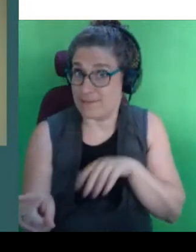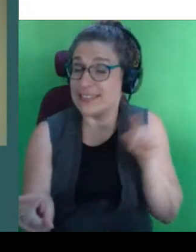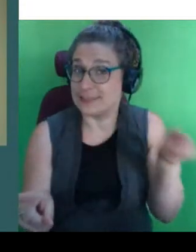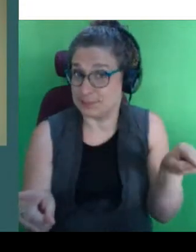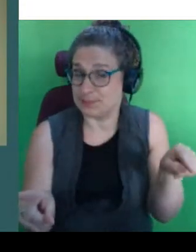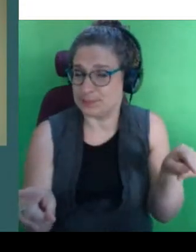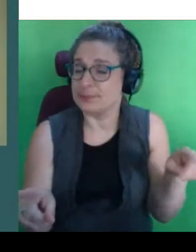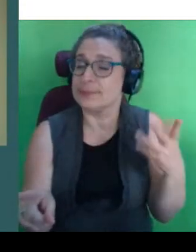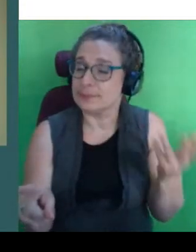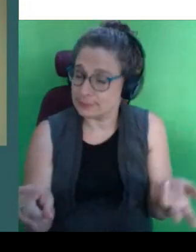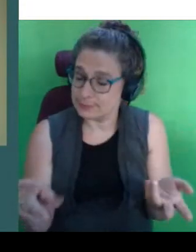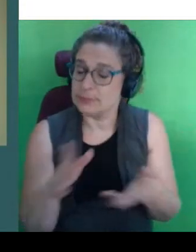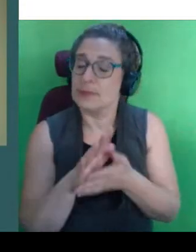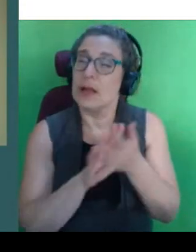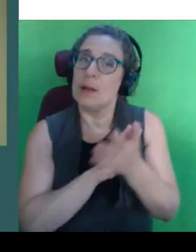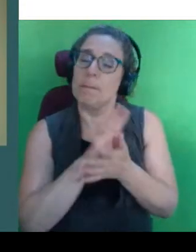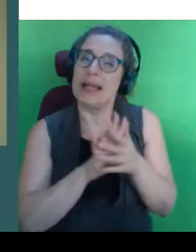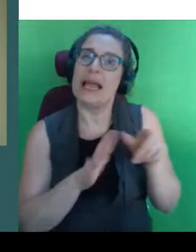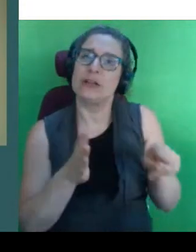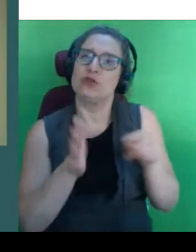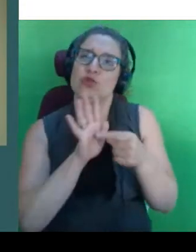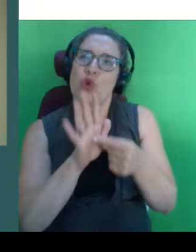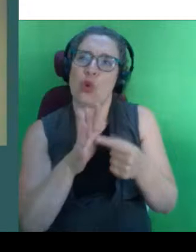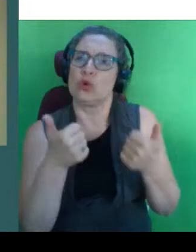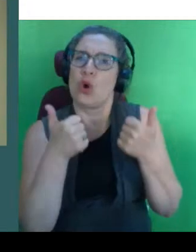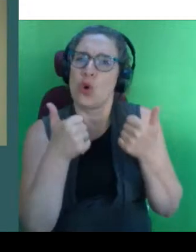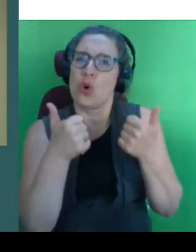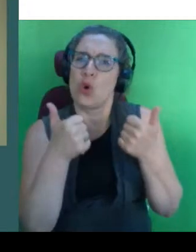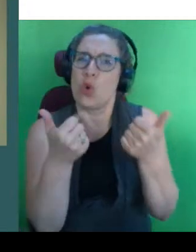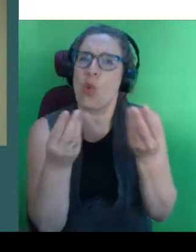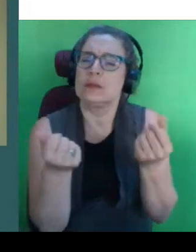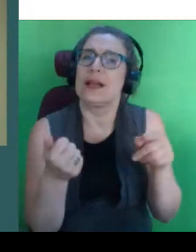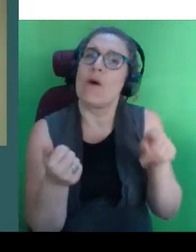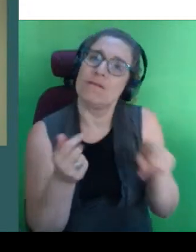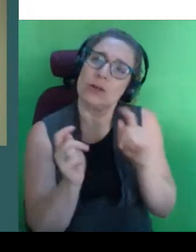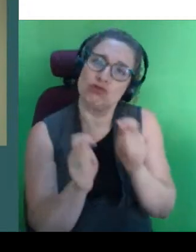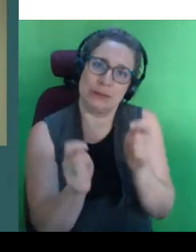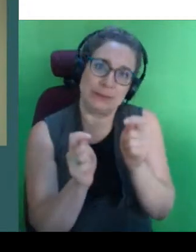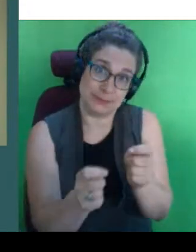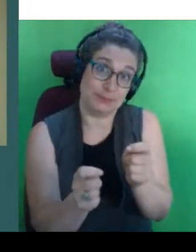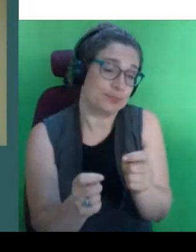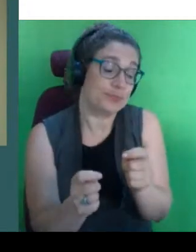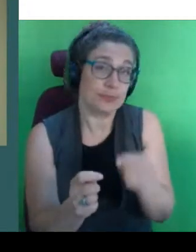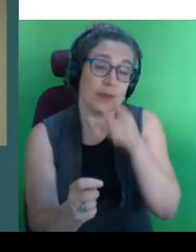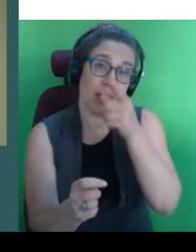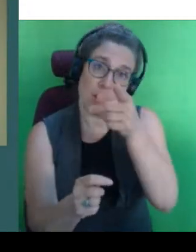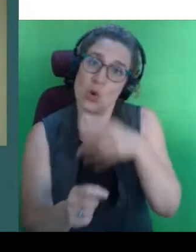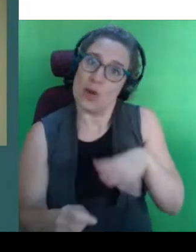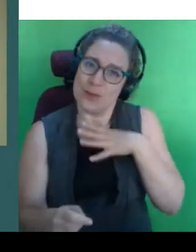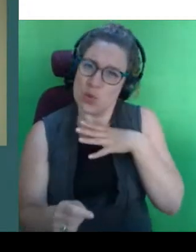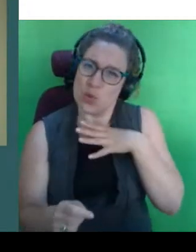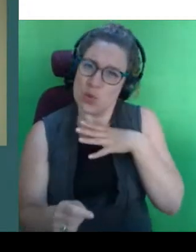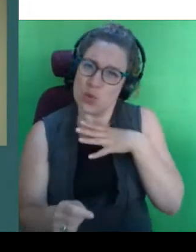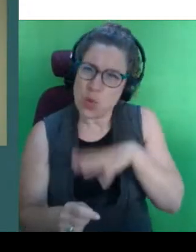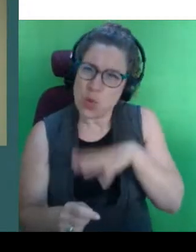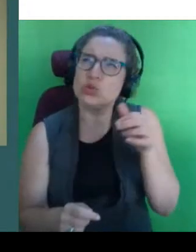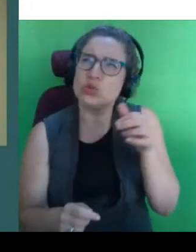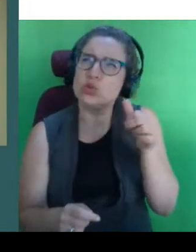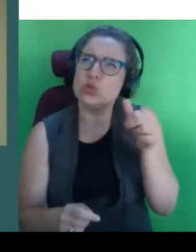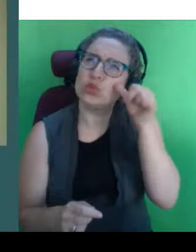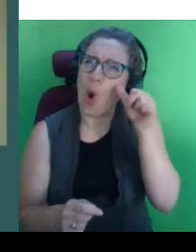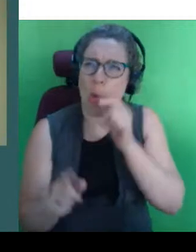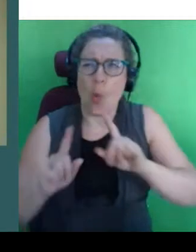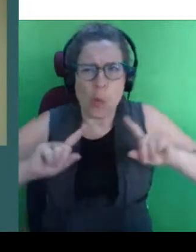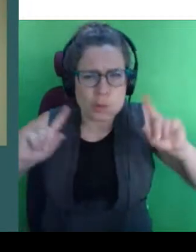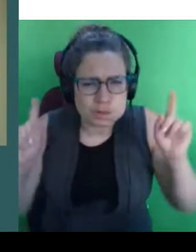kind of quality of treatment. And I think if you want to get to the root of things, using